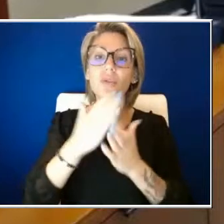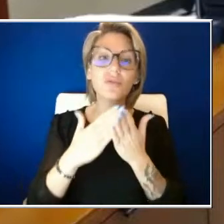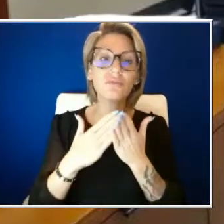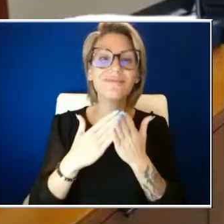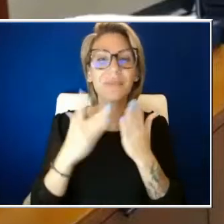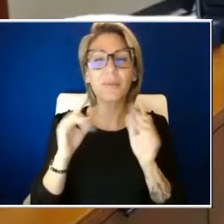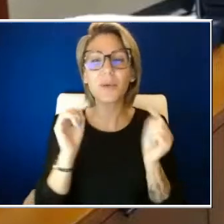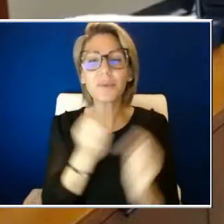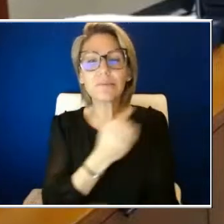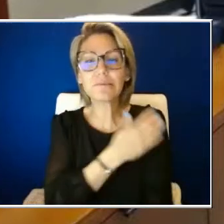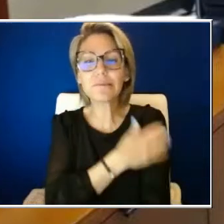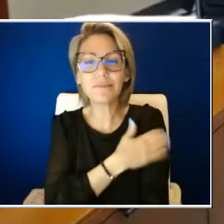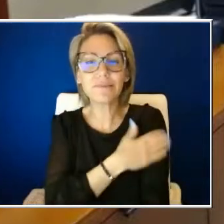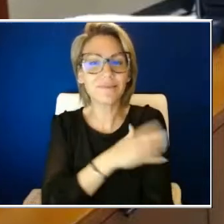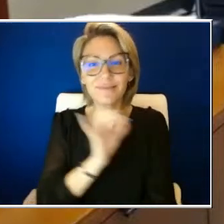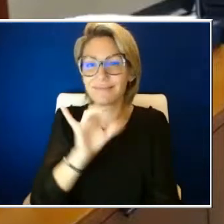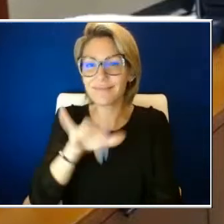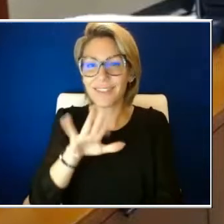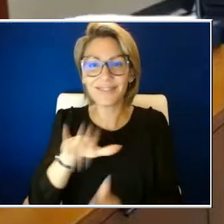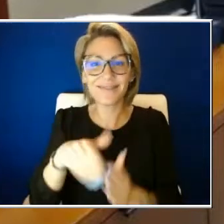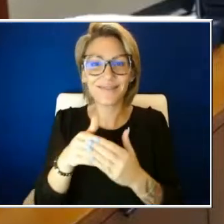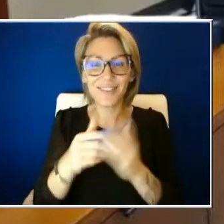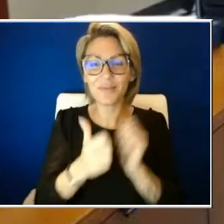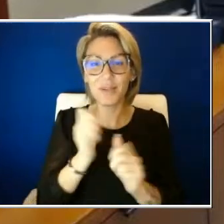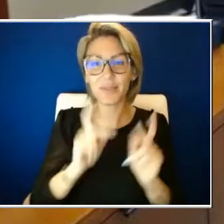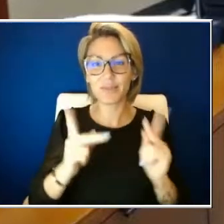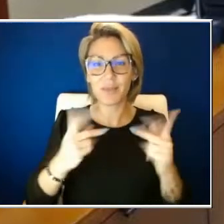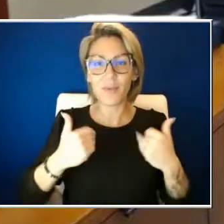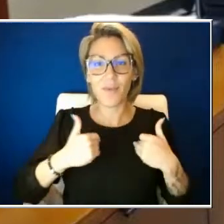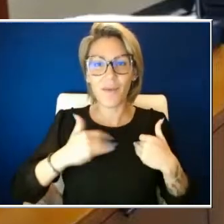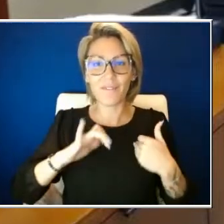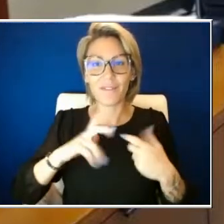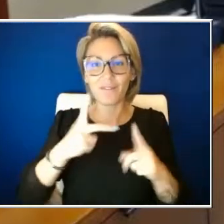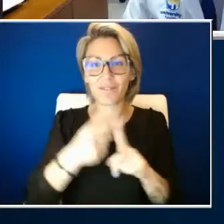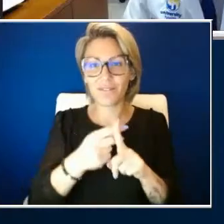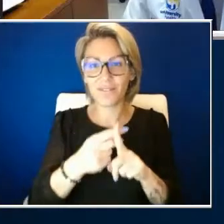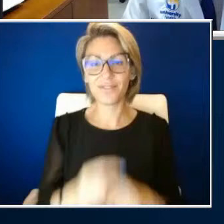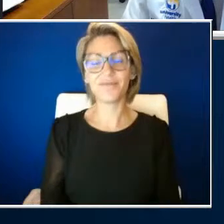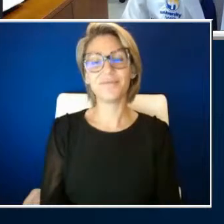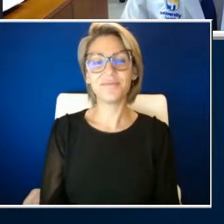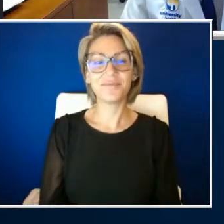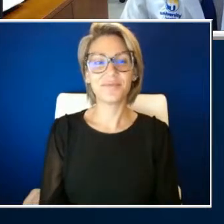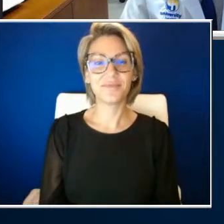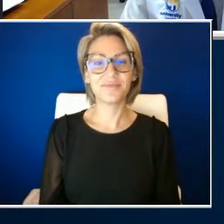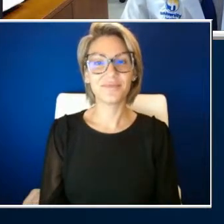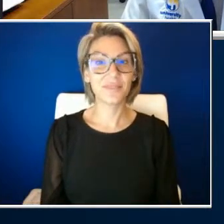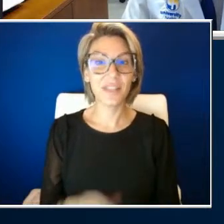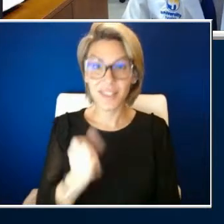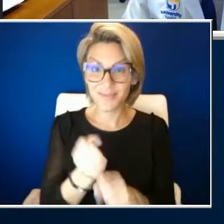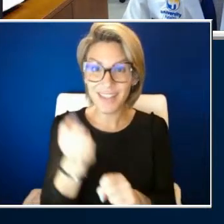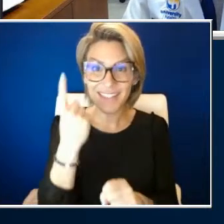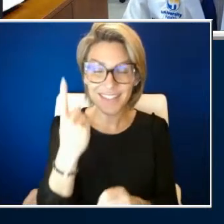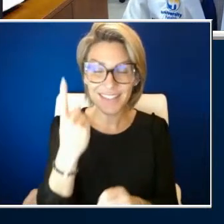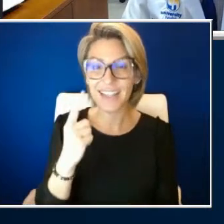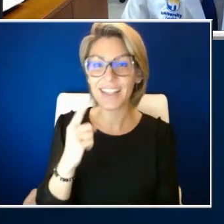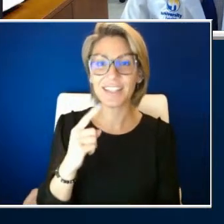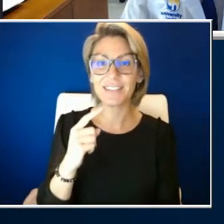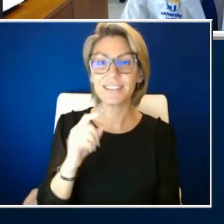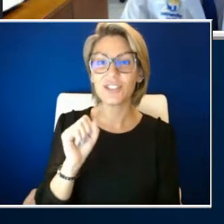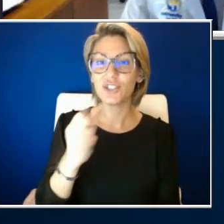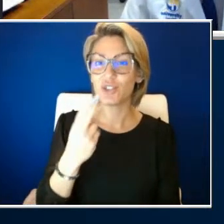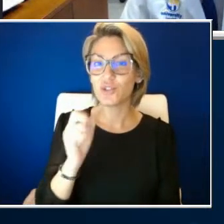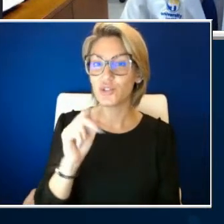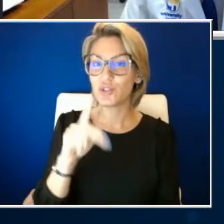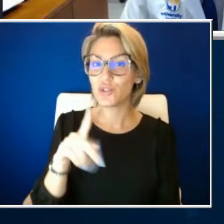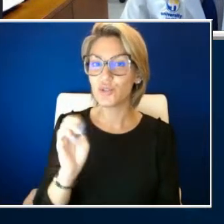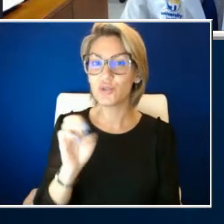arm, and that's about it for most people who get the vaccine. Yeah, it makes sense. So, Chuck Hsu, I know you study these things